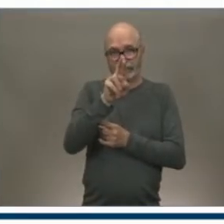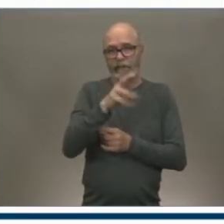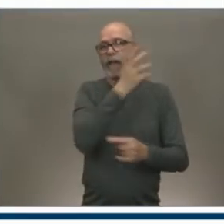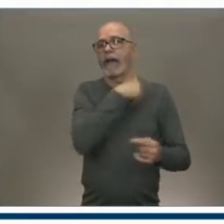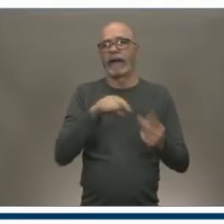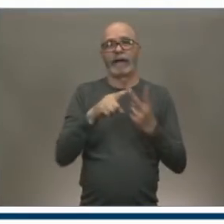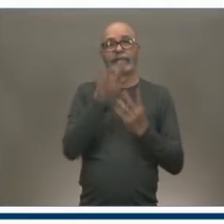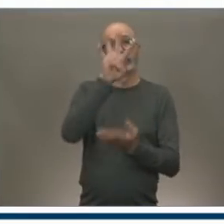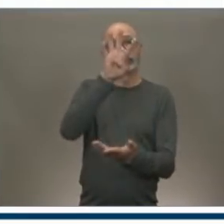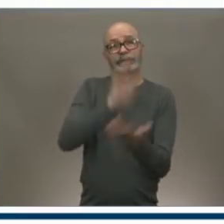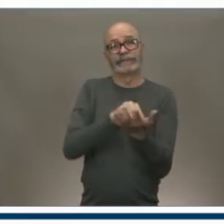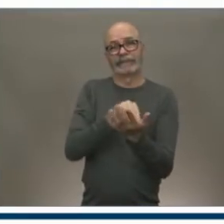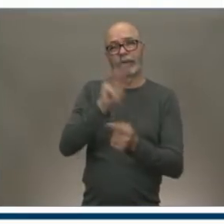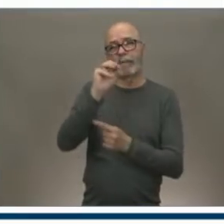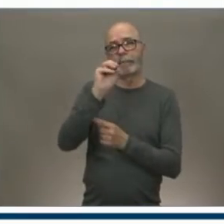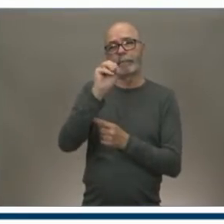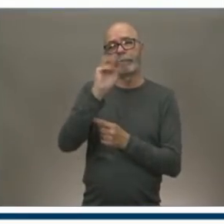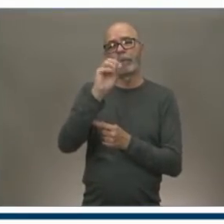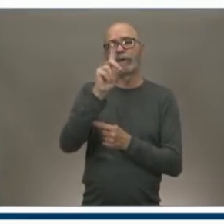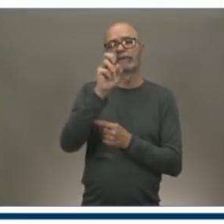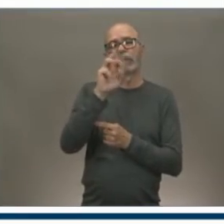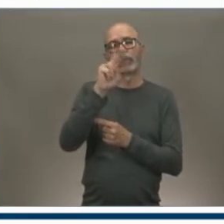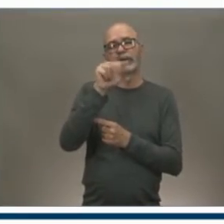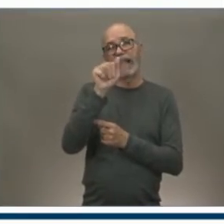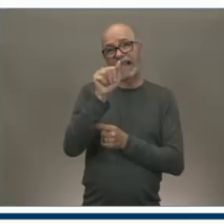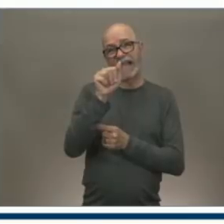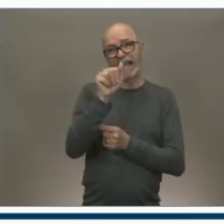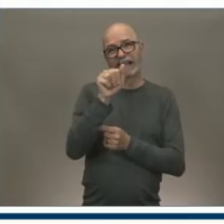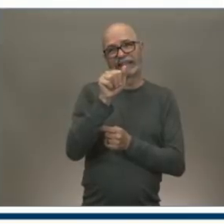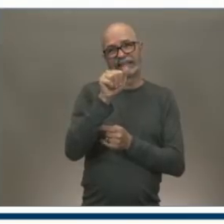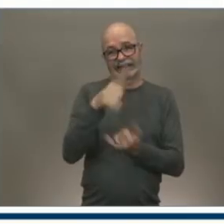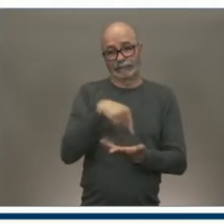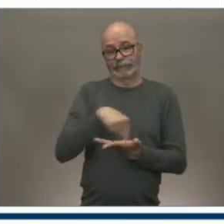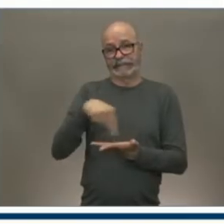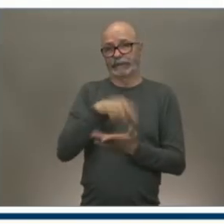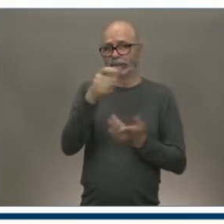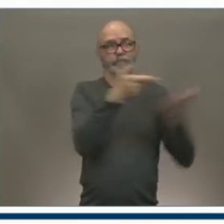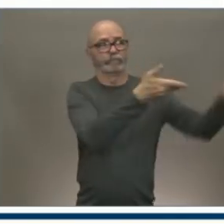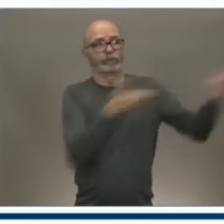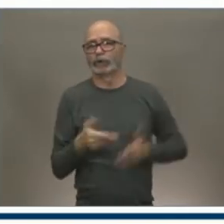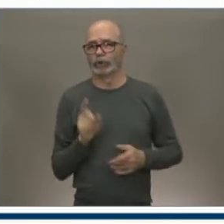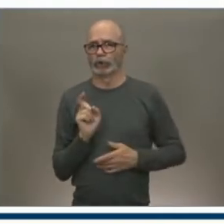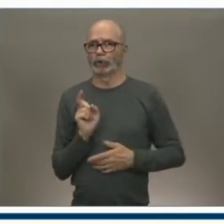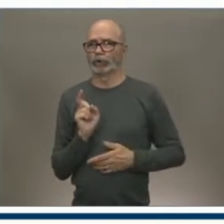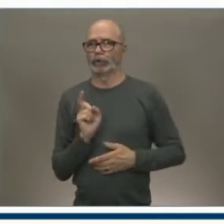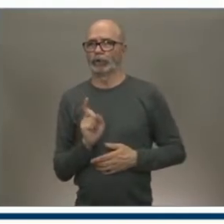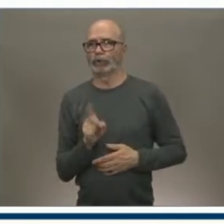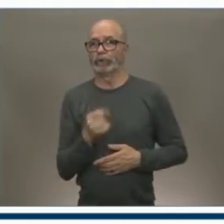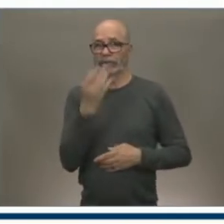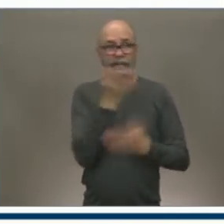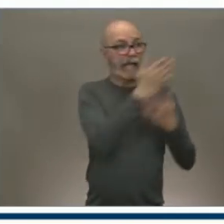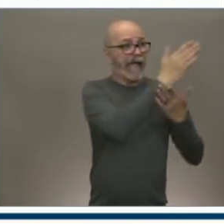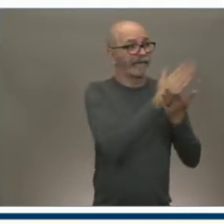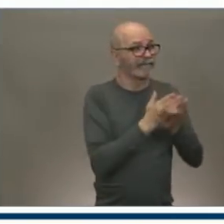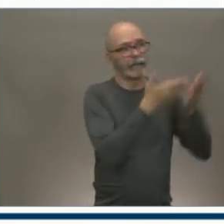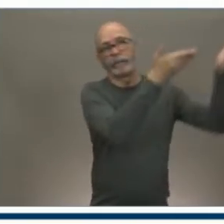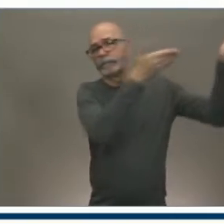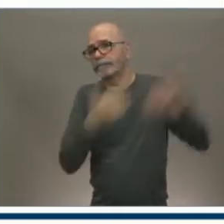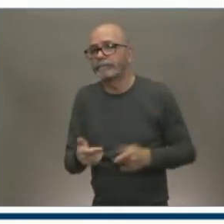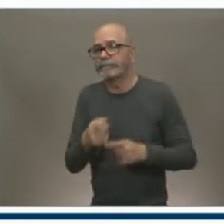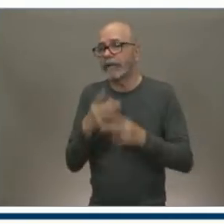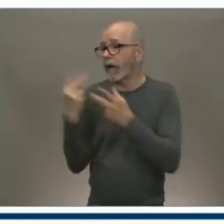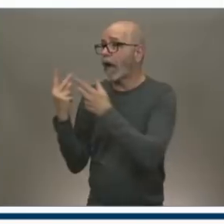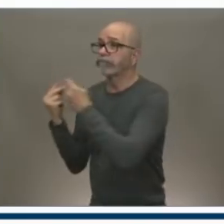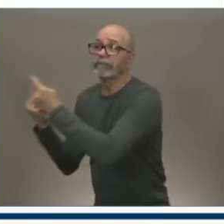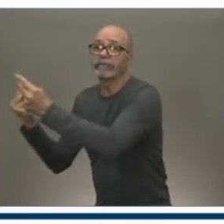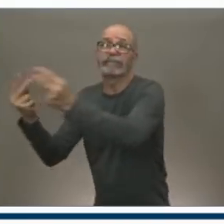as we have with previous shipments, we will administer half as first doses and hold the other half back for second doses. Our low rates